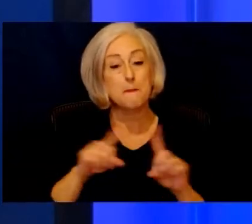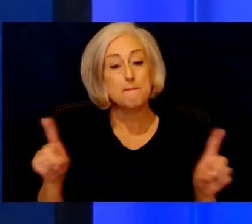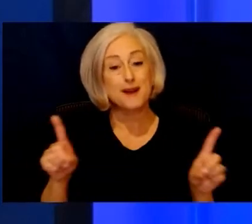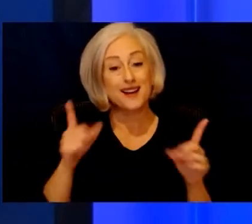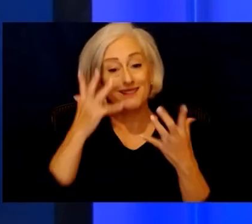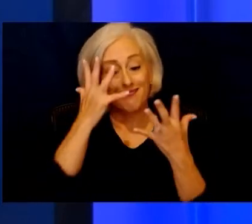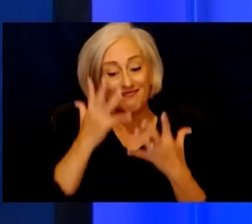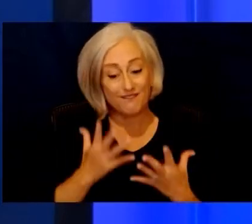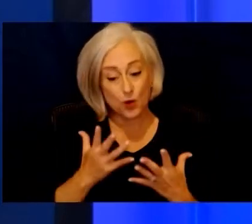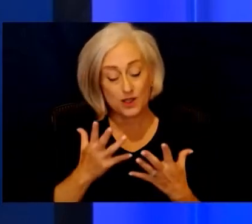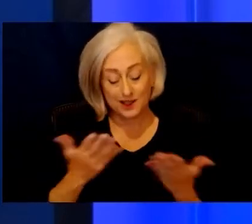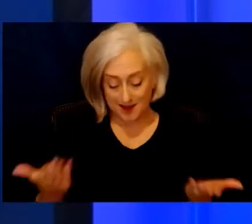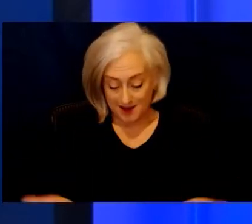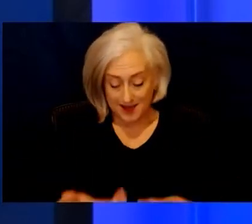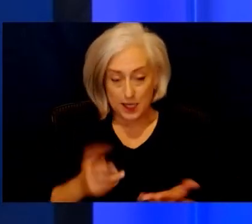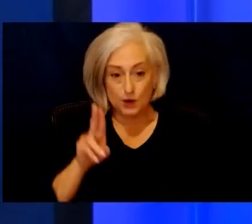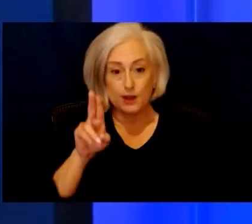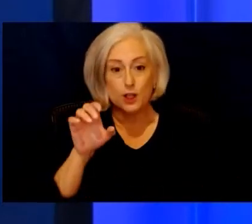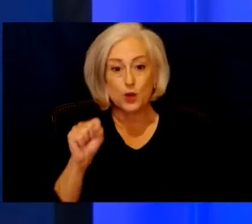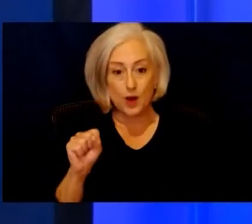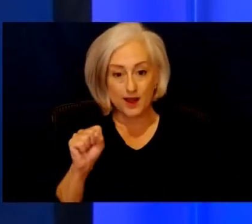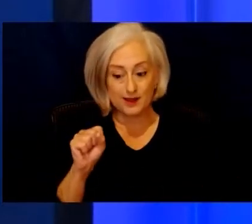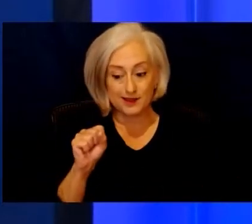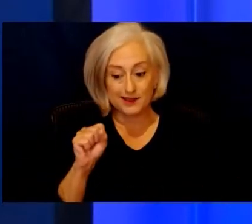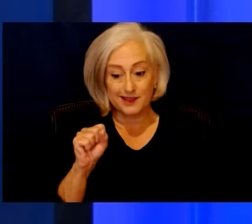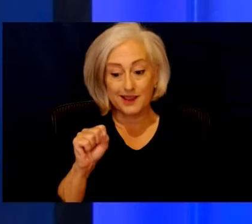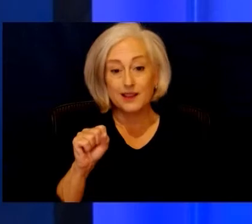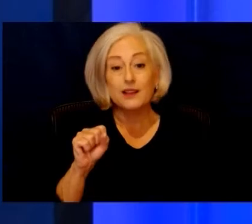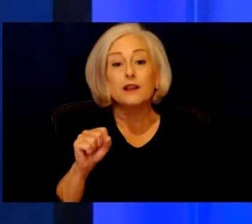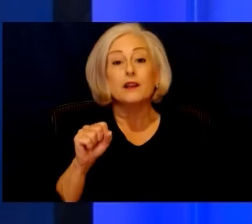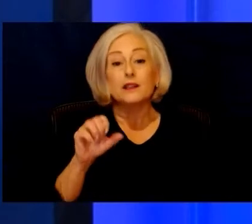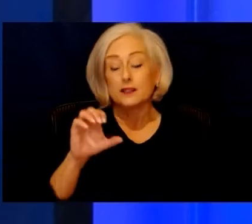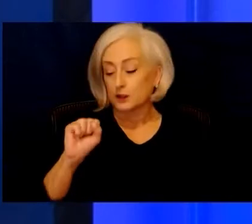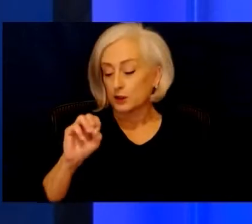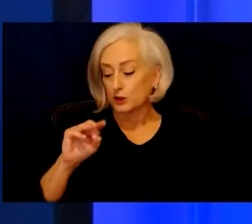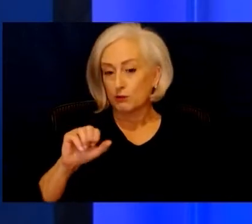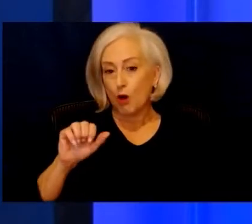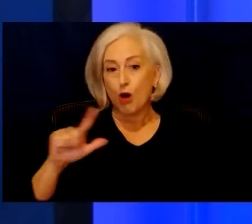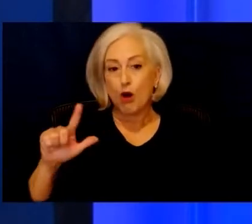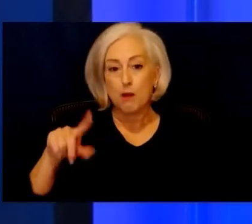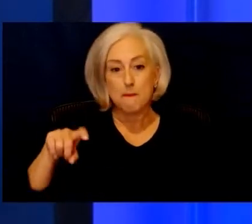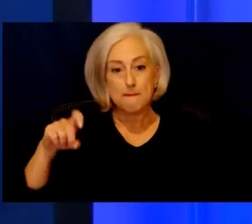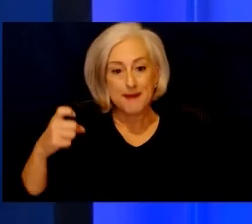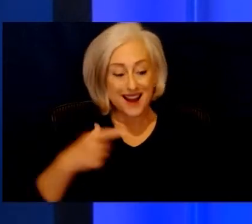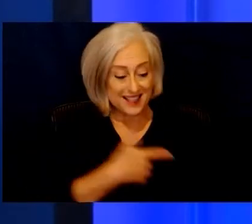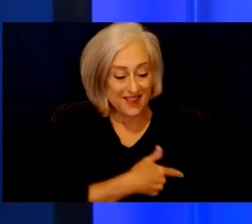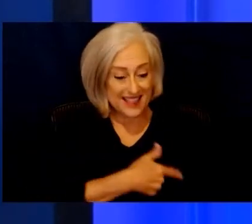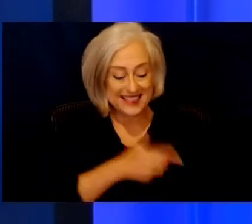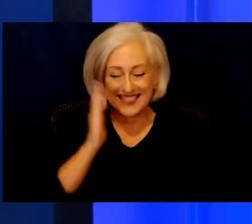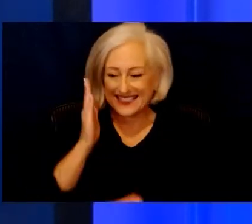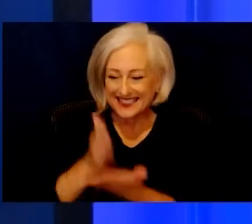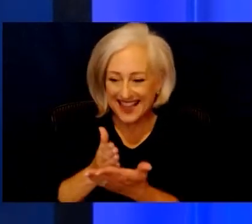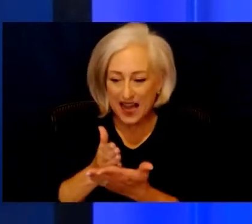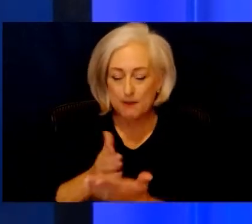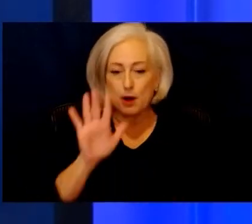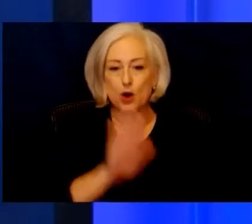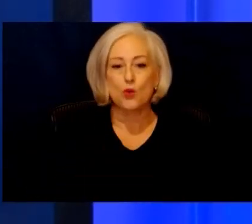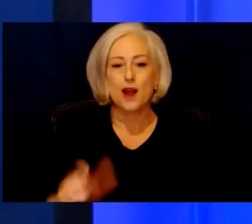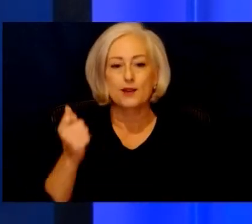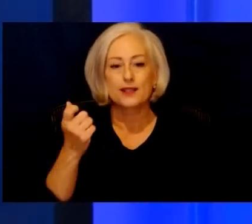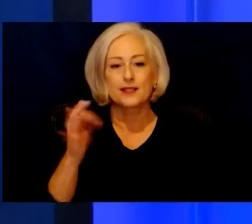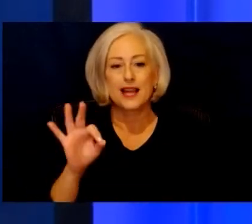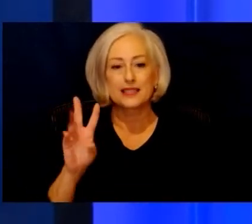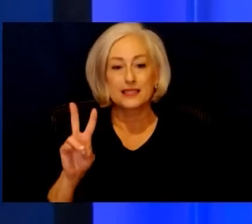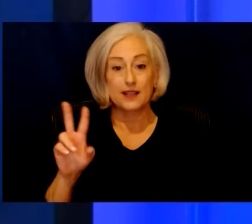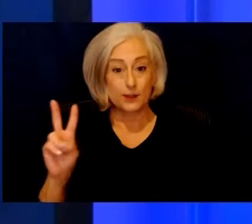States, we stopped vaccinating against smallpox around 1972. There were still some places that were doing it a little bit